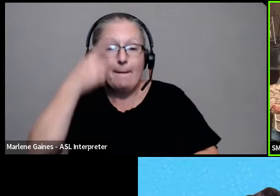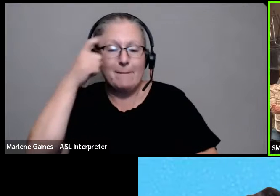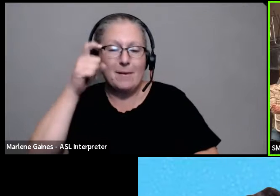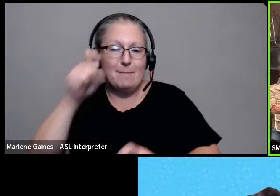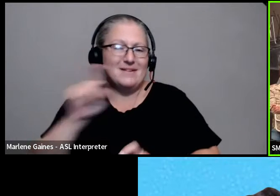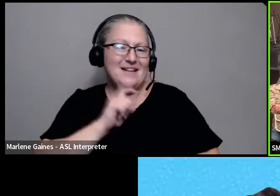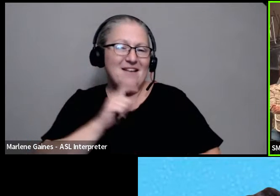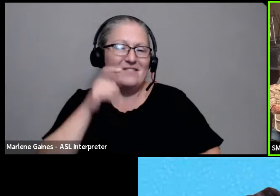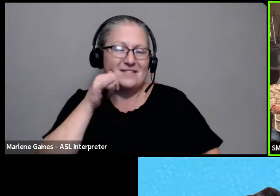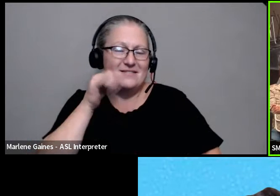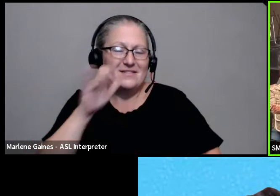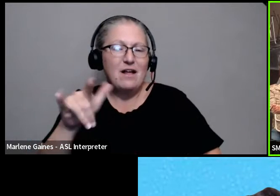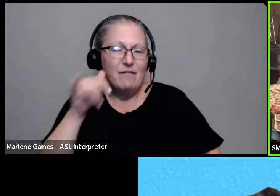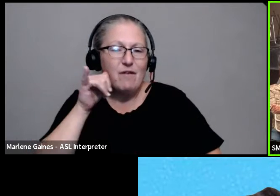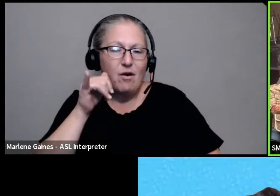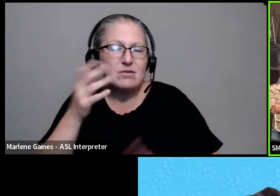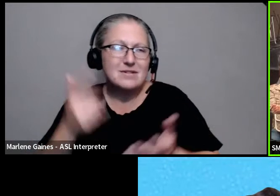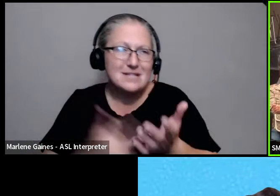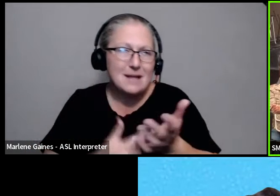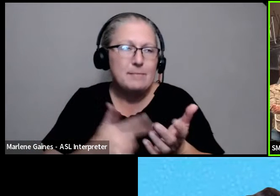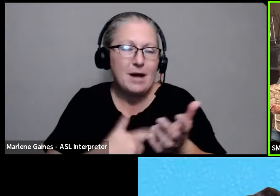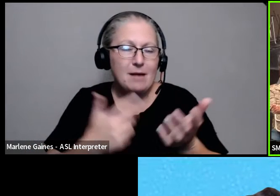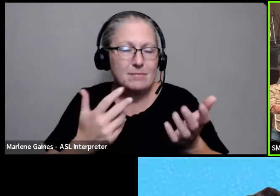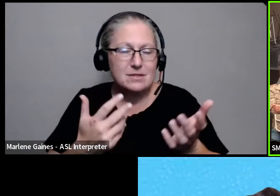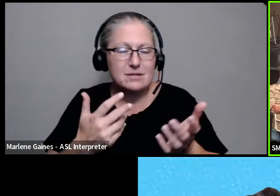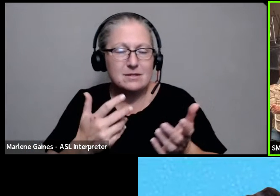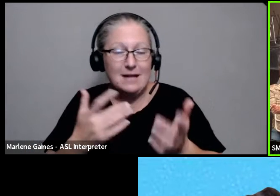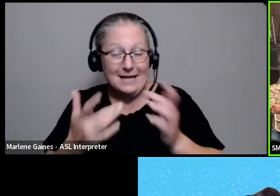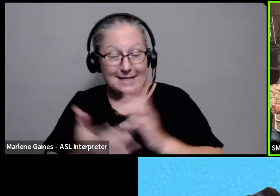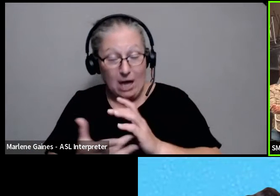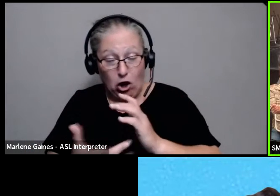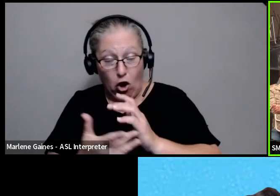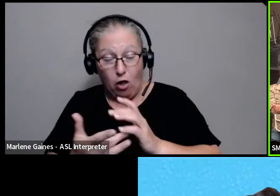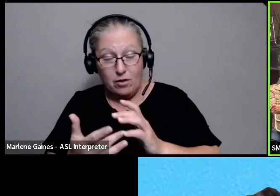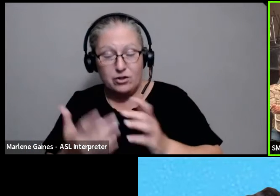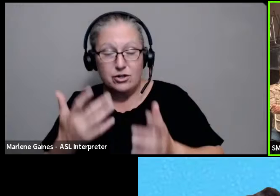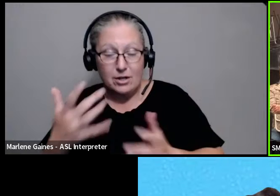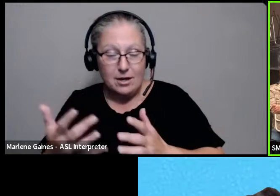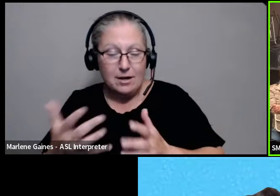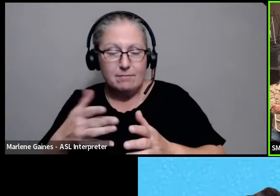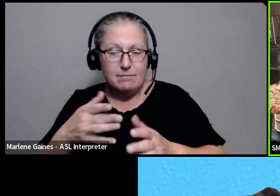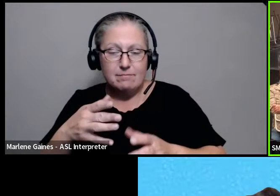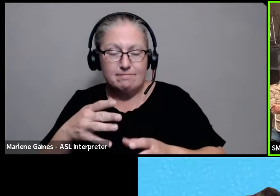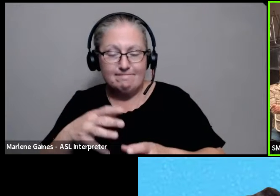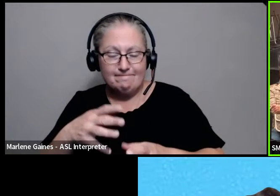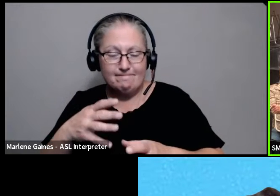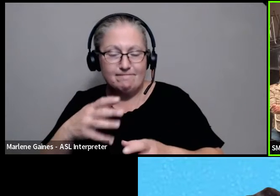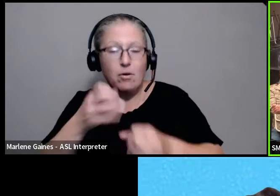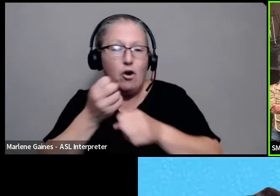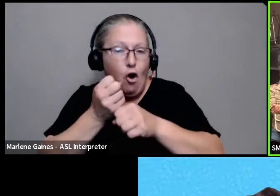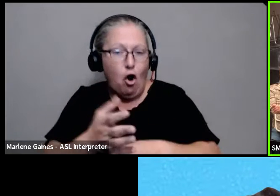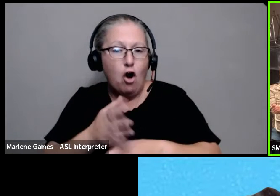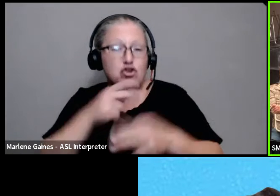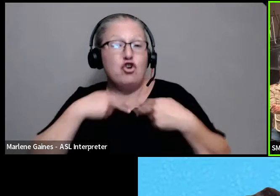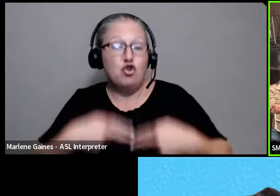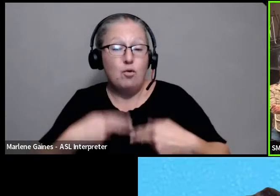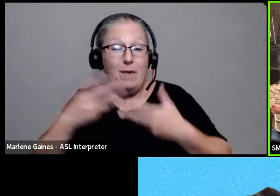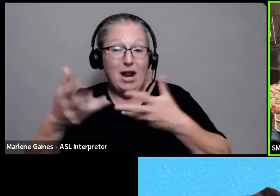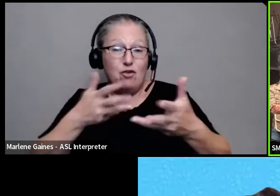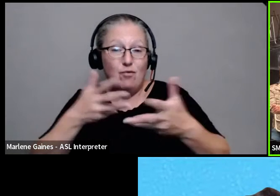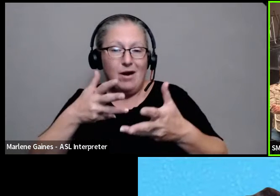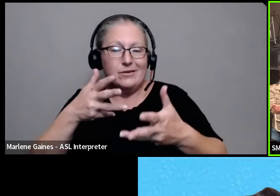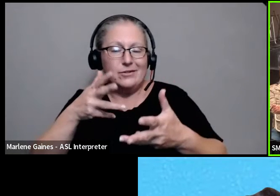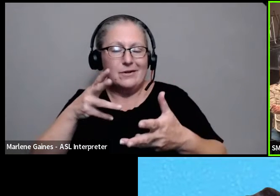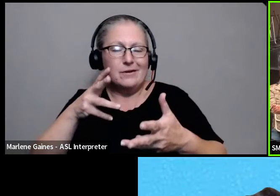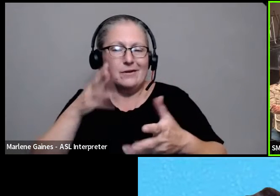phone. So I think that sometimes the technology kind of gets in the way of the human interaction. So I think